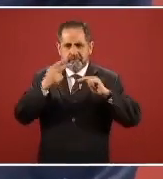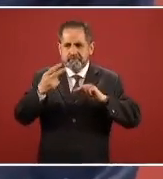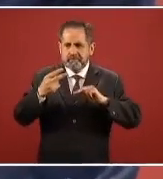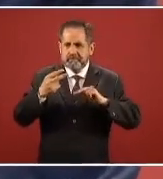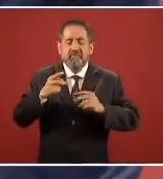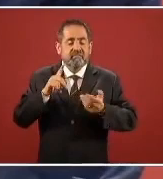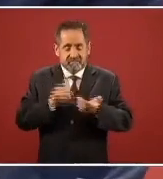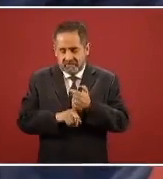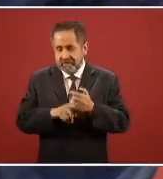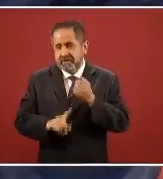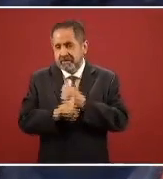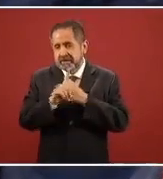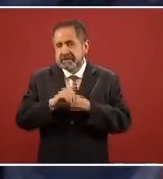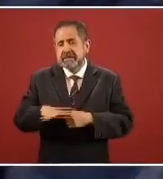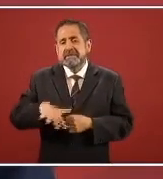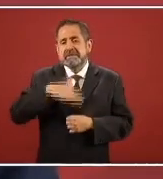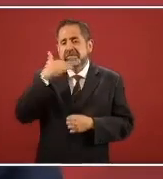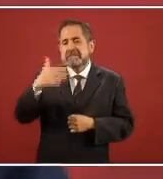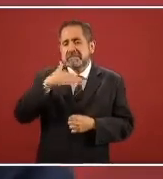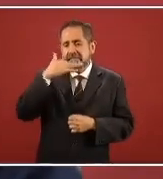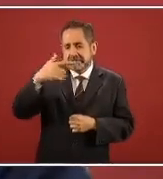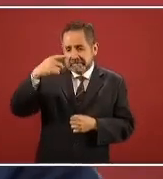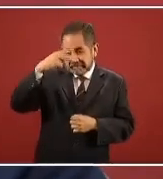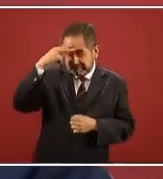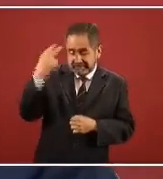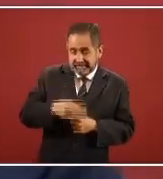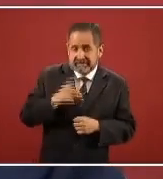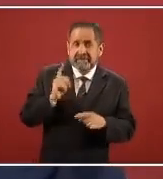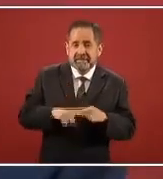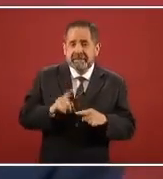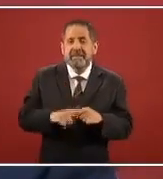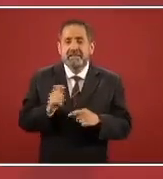corrupción. The problem of corruption in Mexico. Se